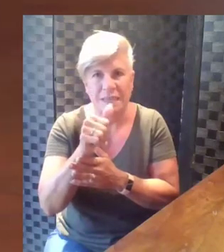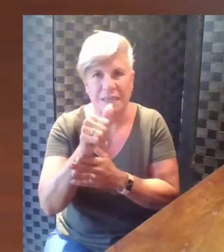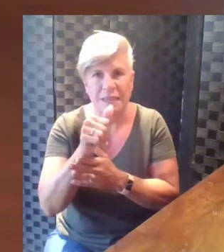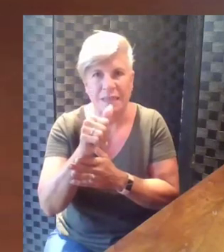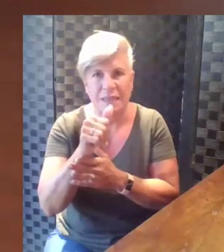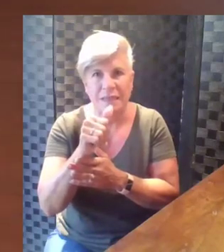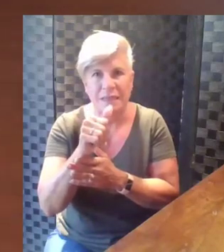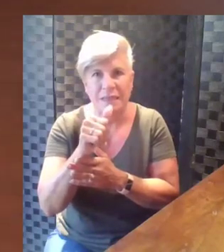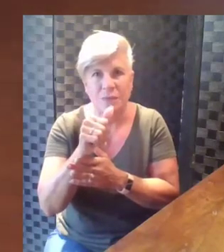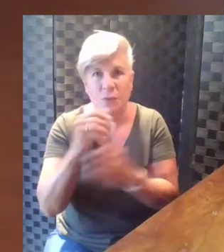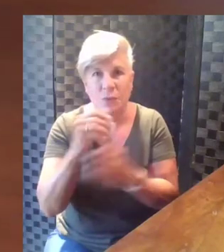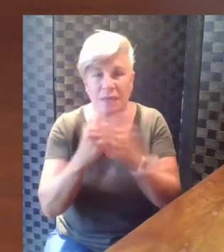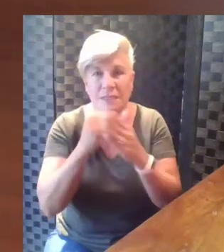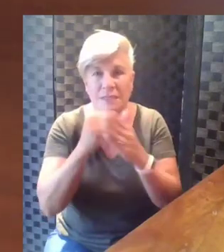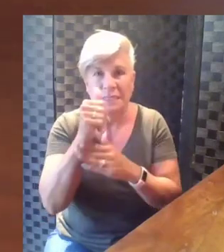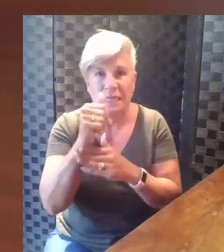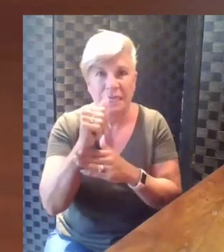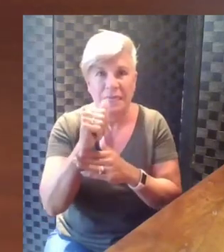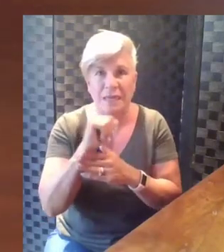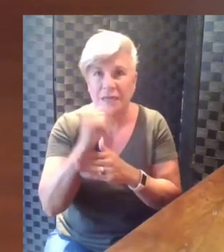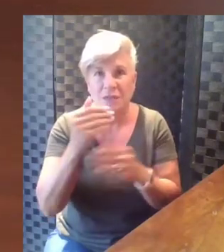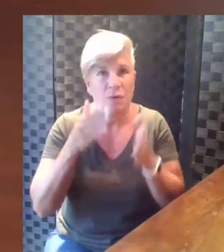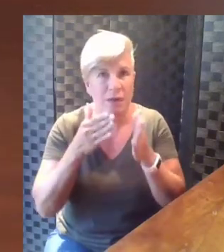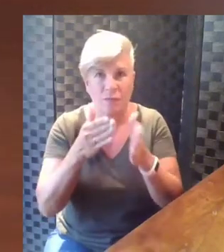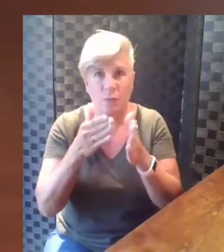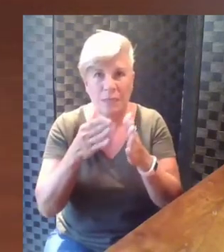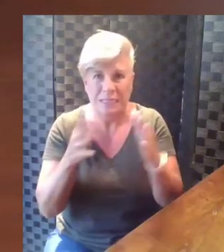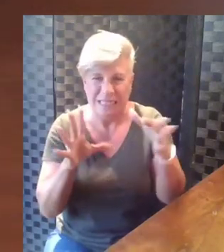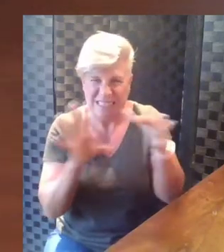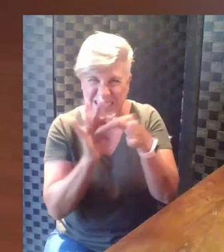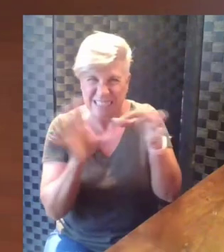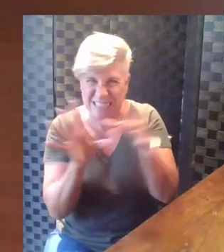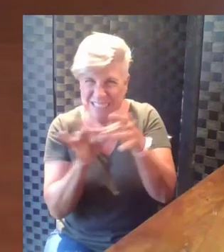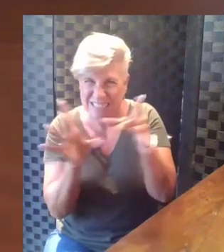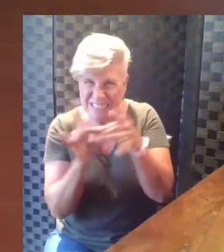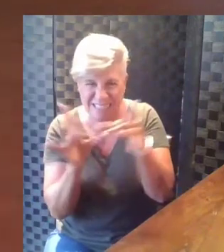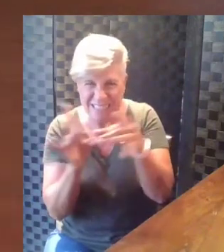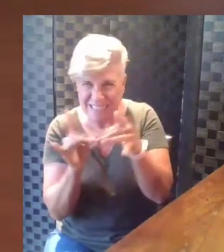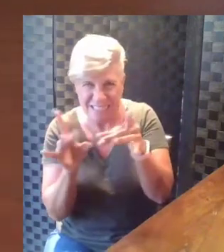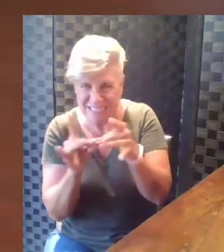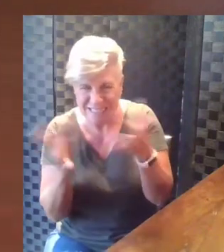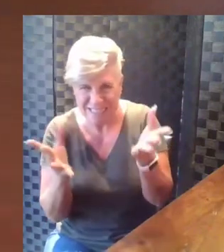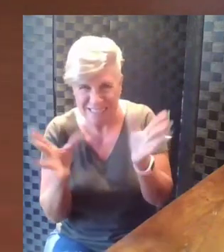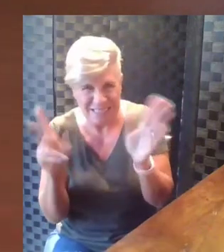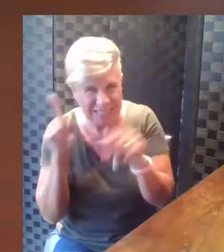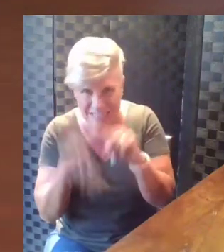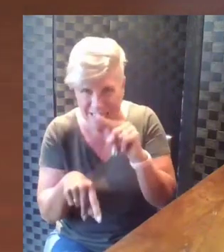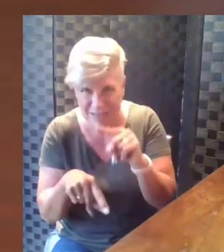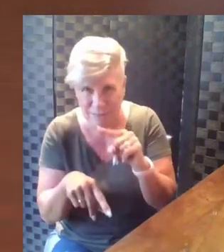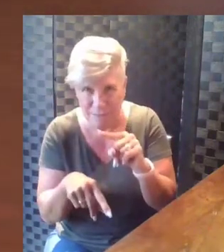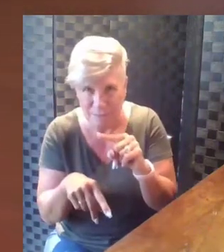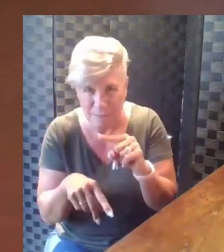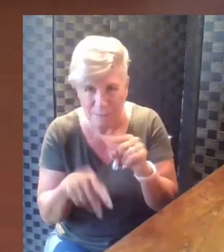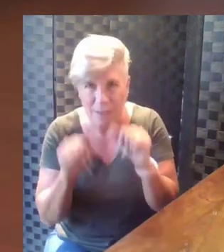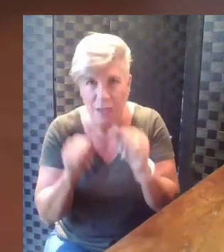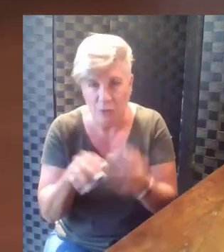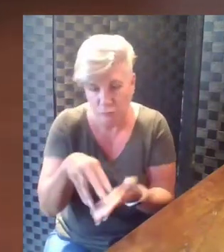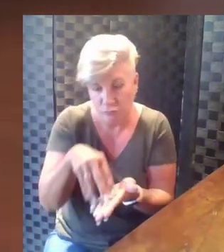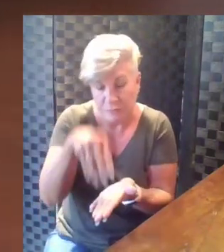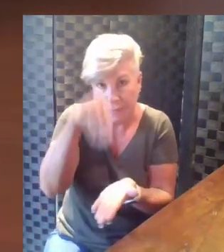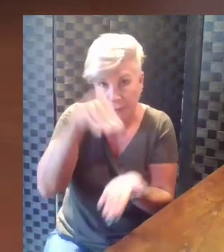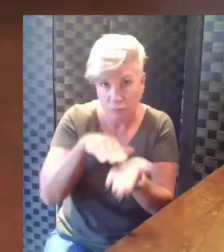10. When I get to 10 pennies, I don't really have a way to attach all these together. I could stack